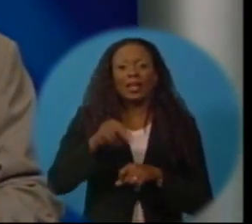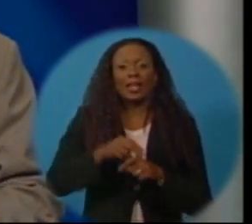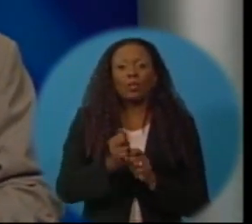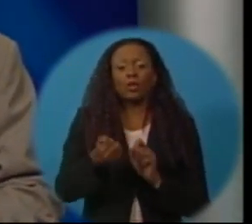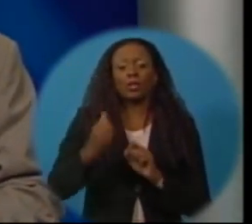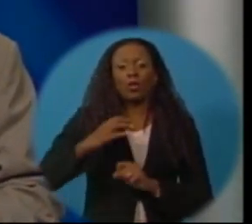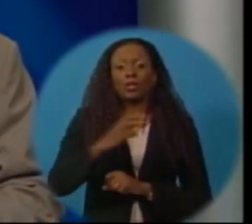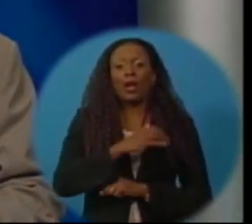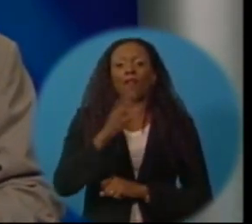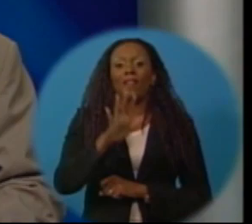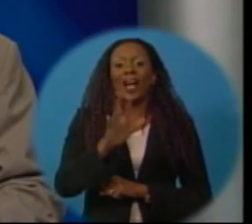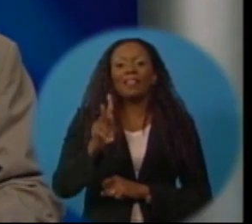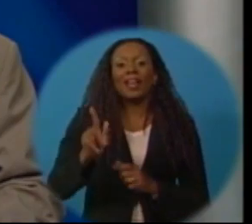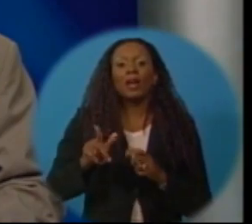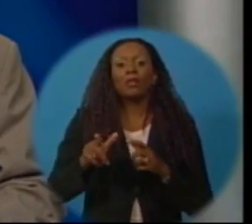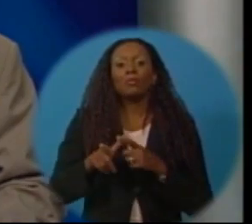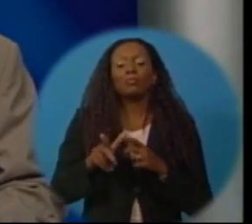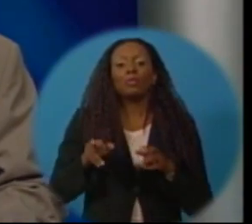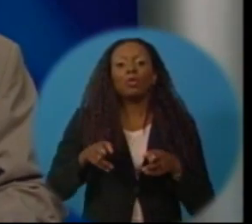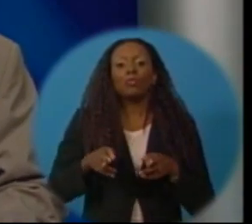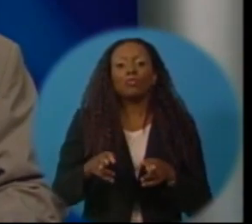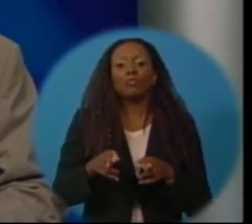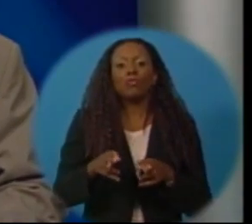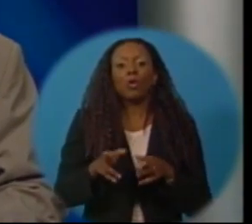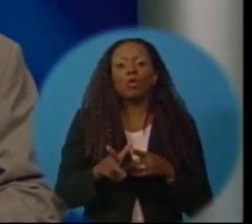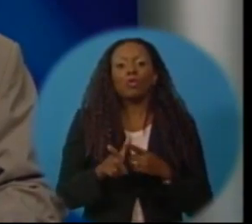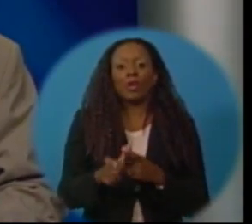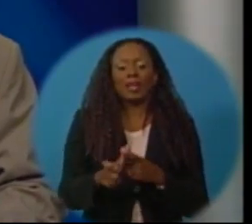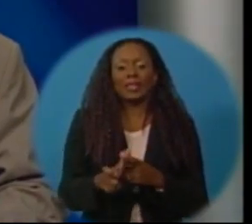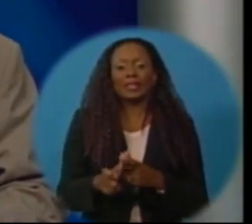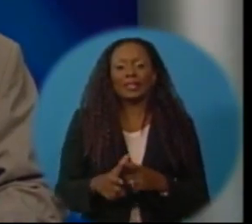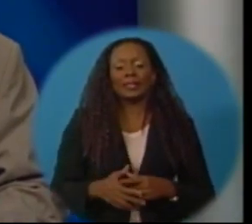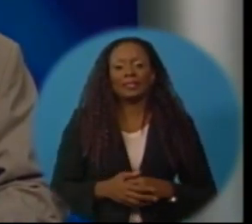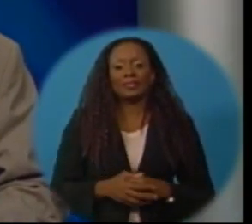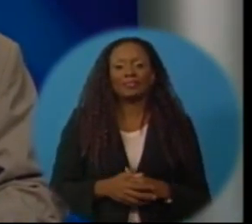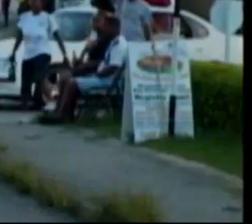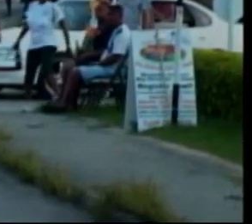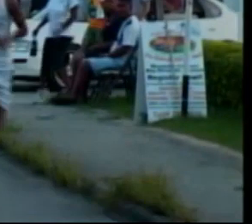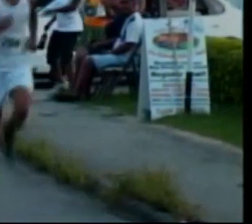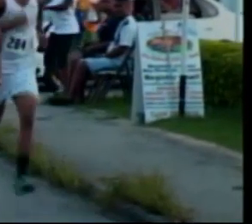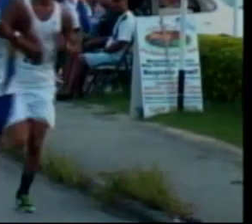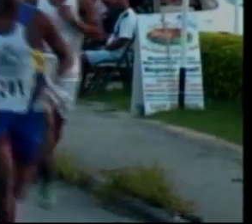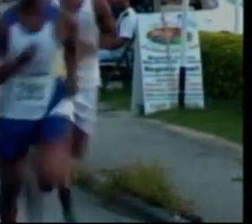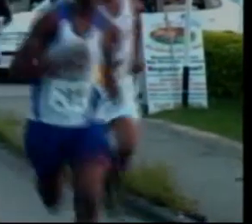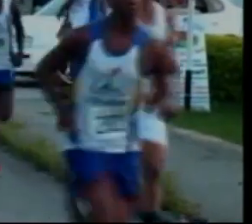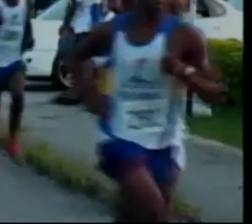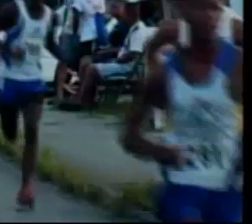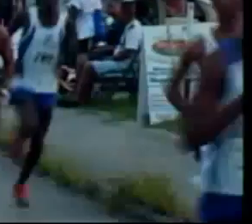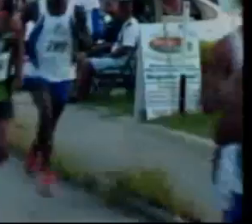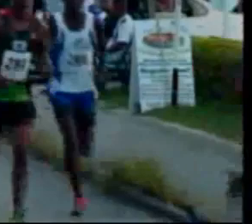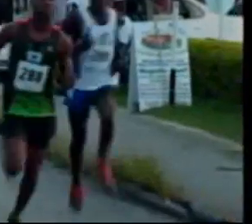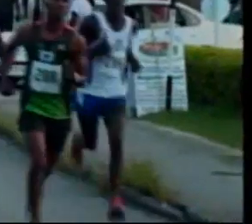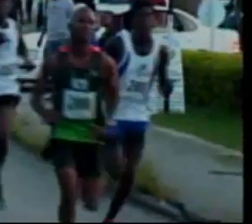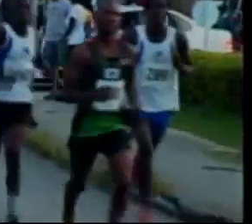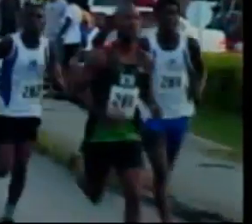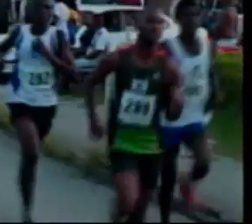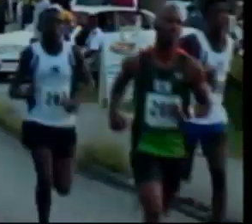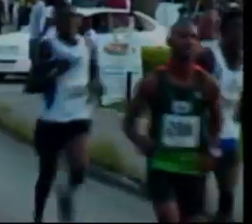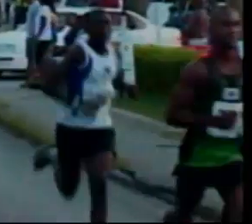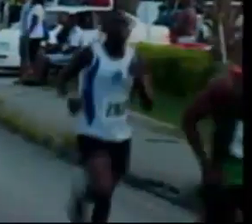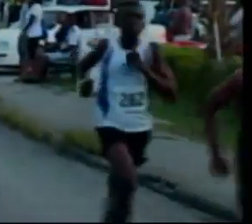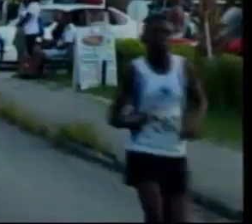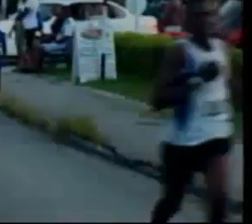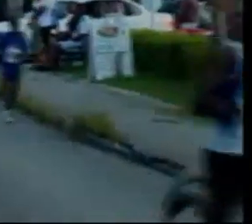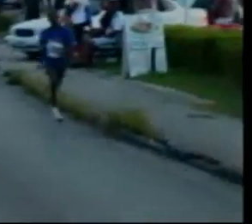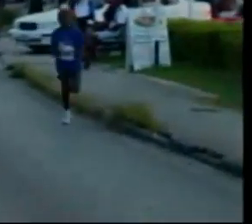Council's 5K Road Race Series. This one was on the Bay Street Circuit. Blackett clocked 16 minutes 49 seconds to be the fastest man